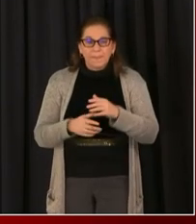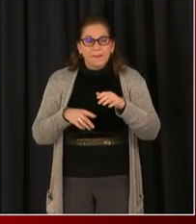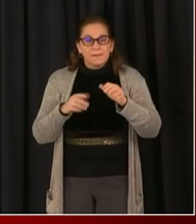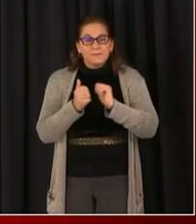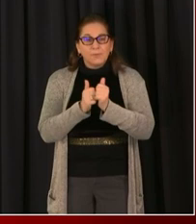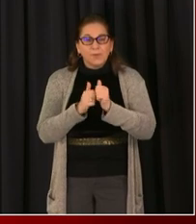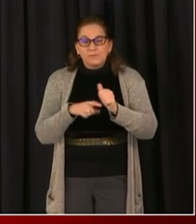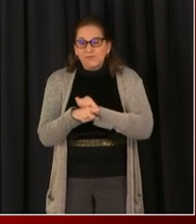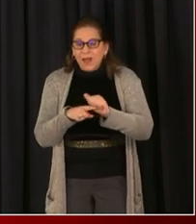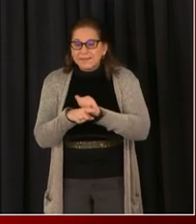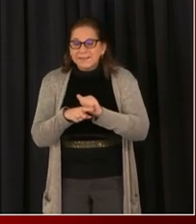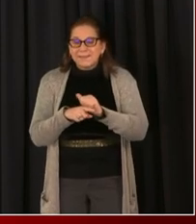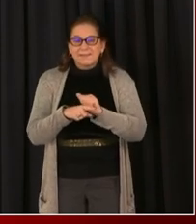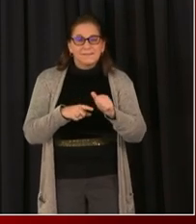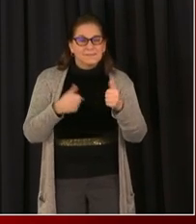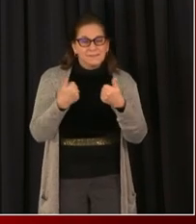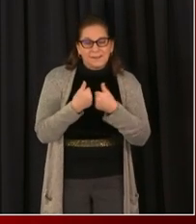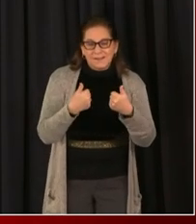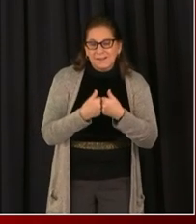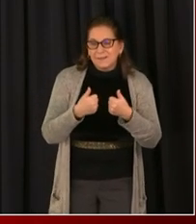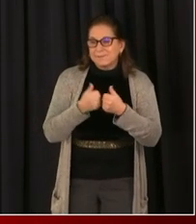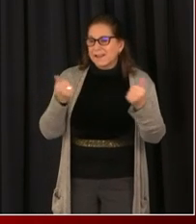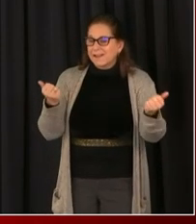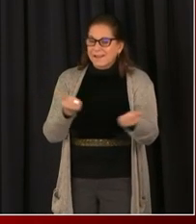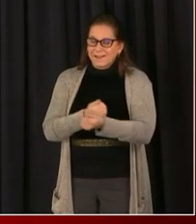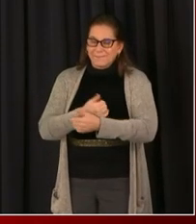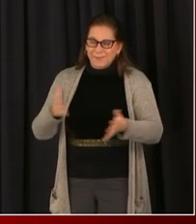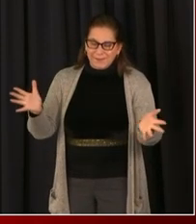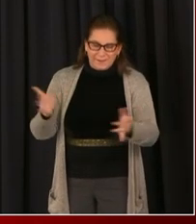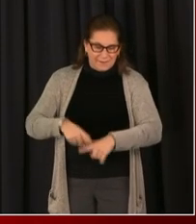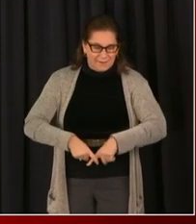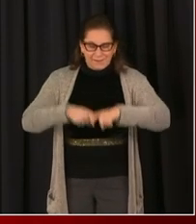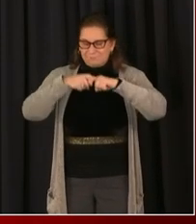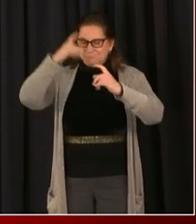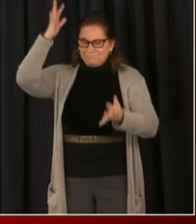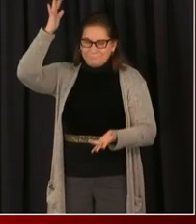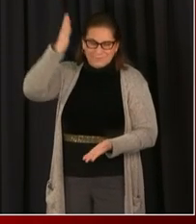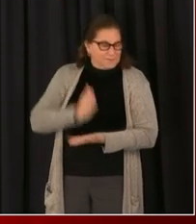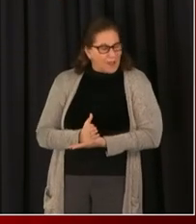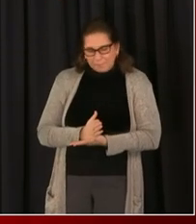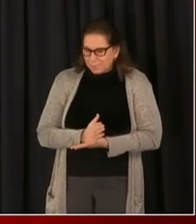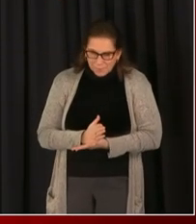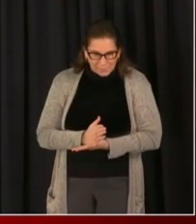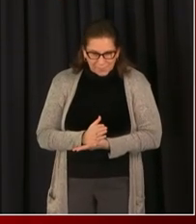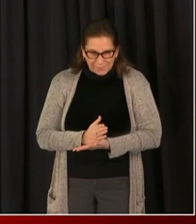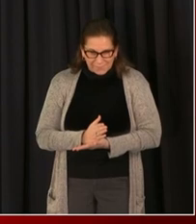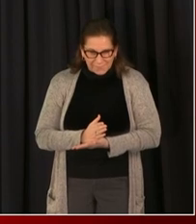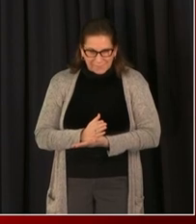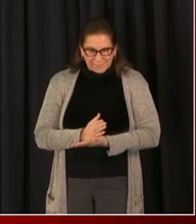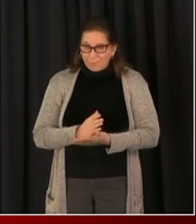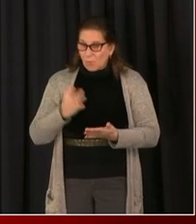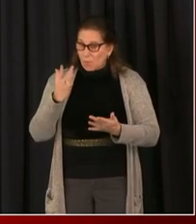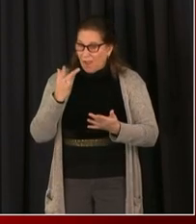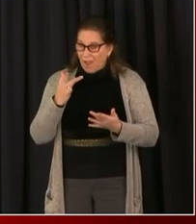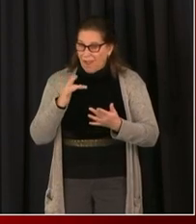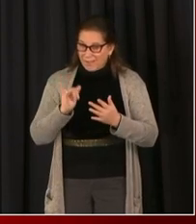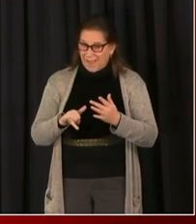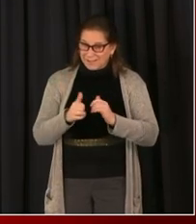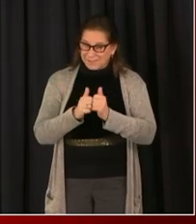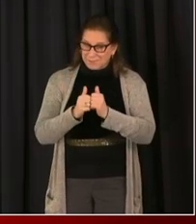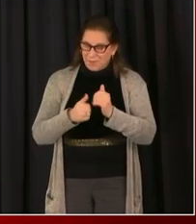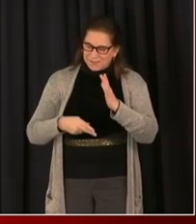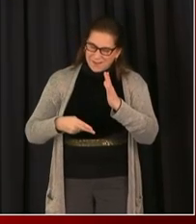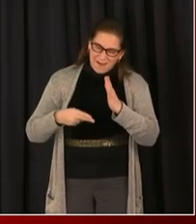high school age athletes. This applies not only to high contact sports, but to other sports and